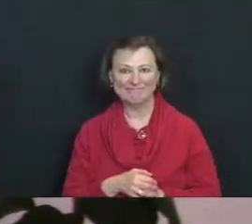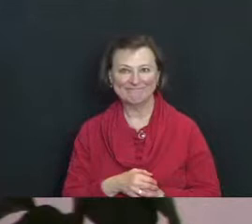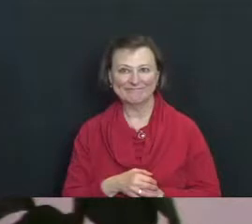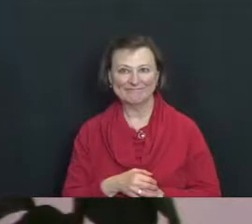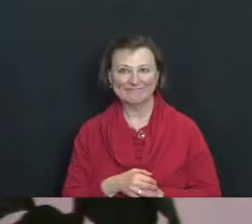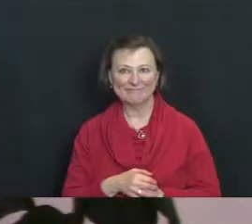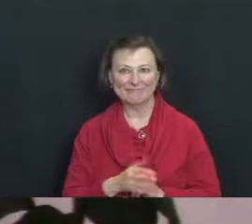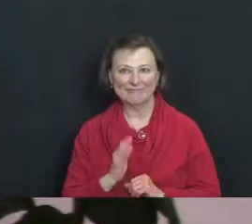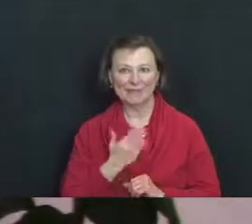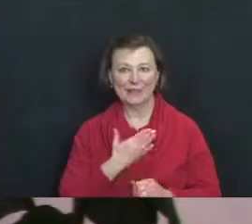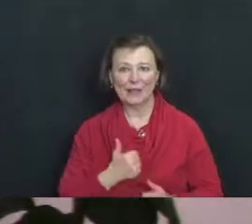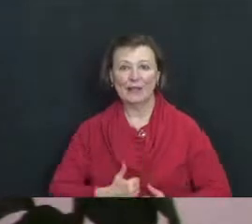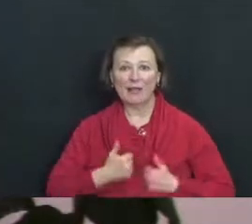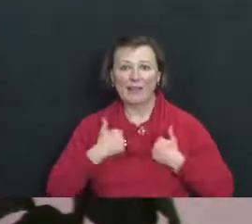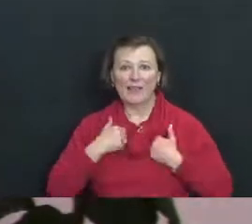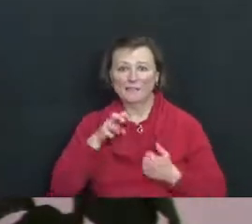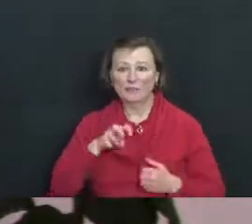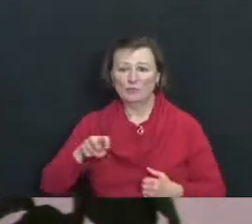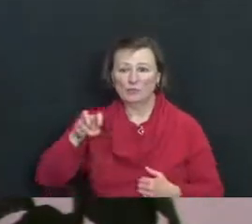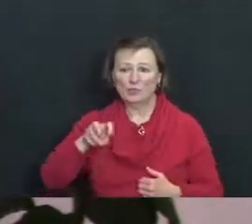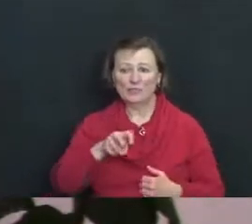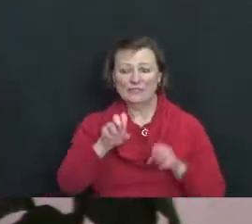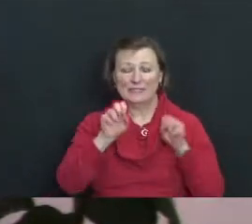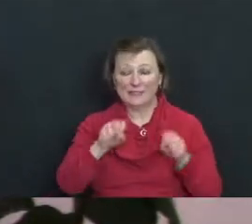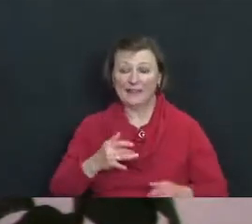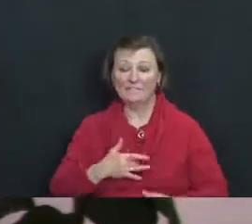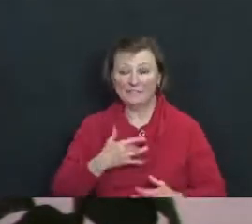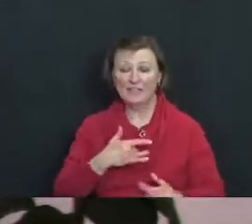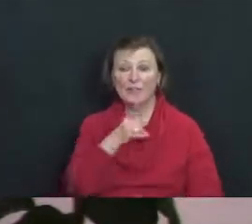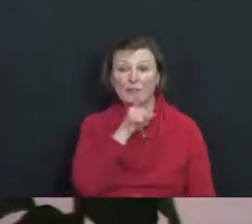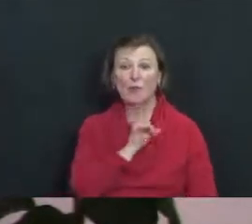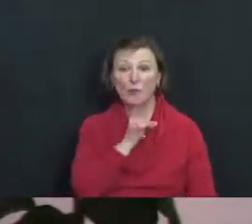Our life journeys can feel so lonely sometimes.